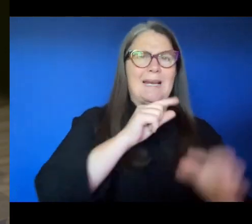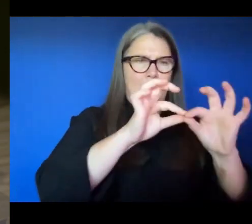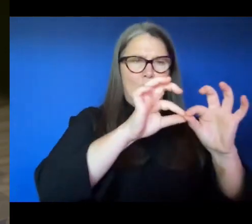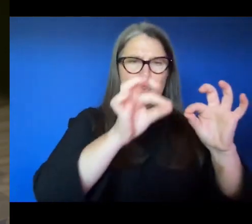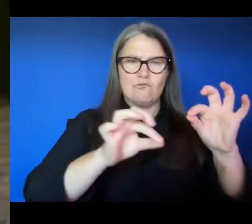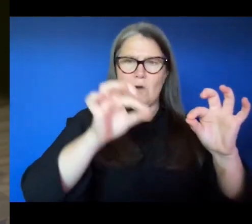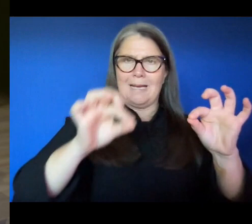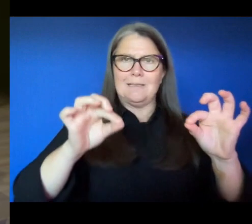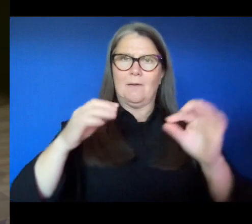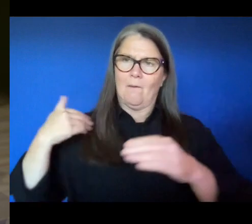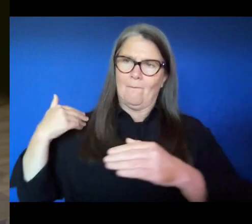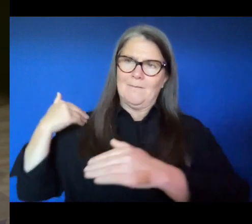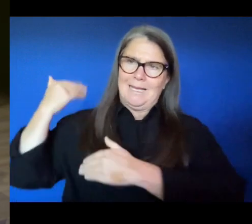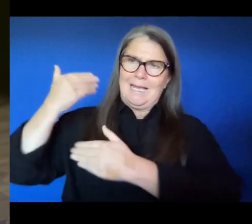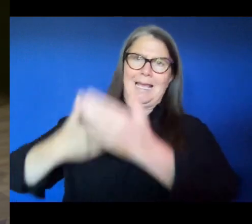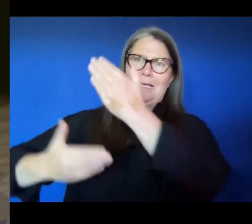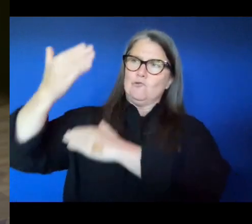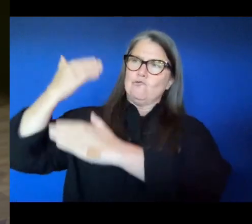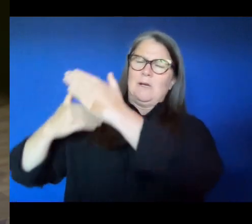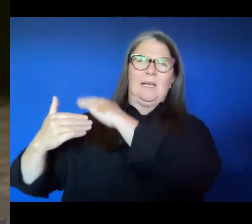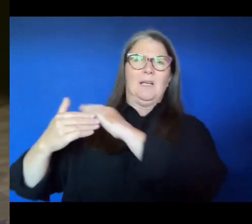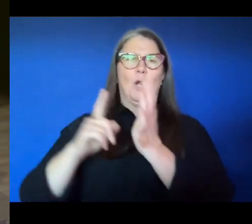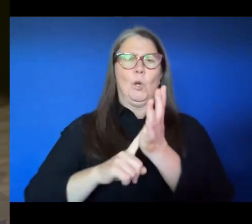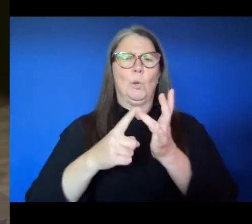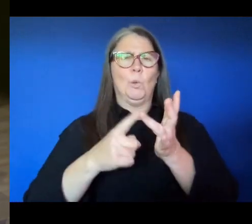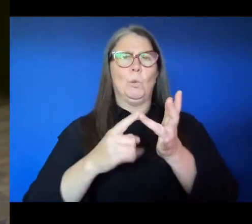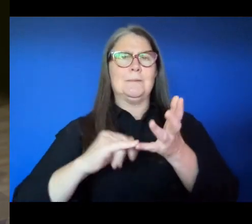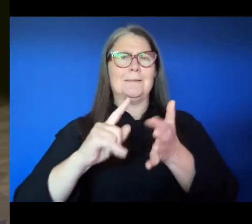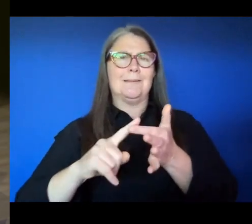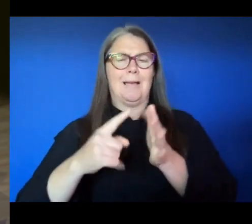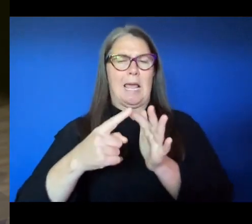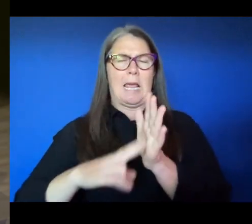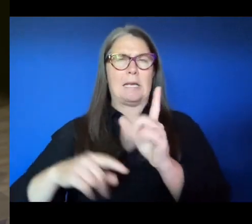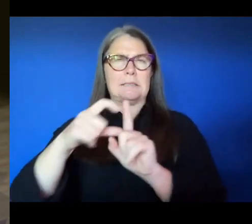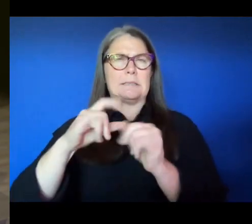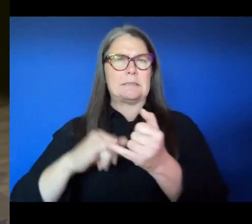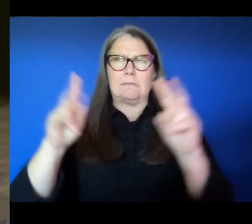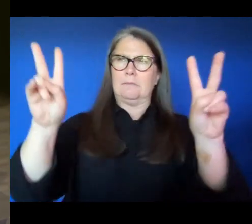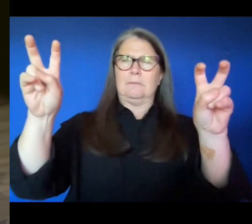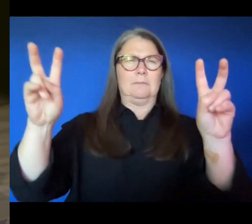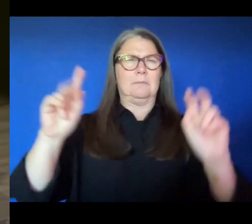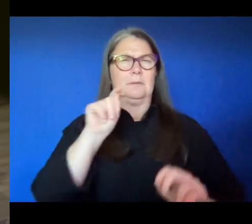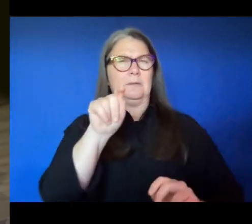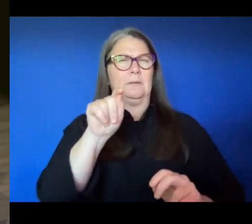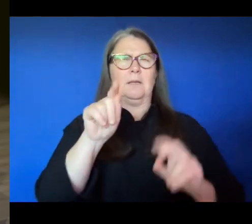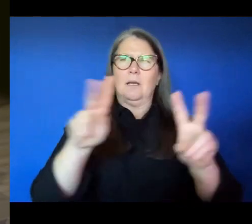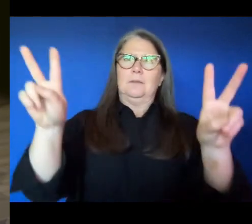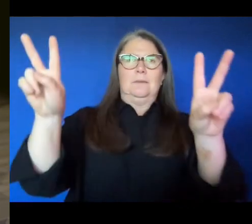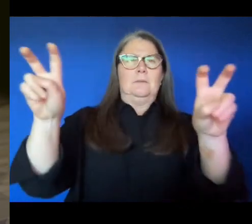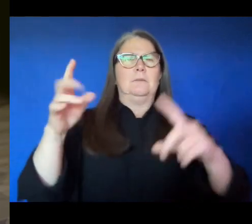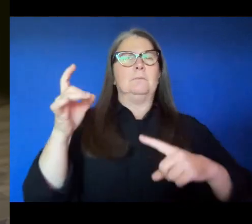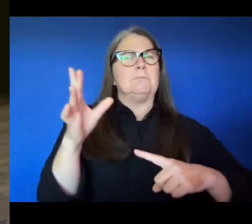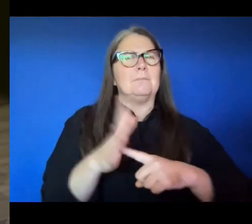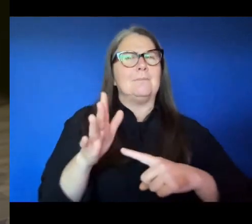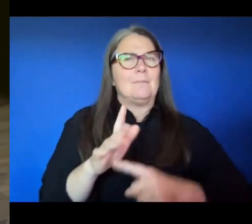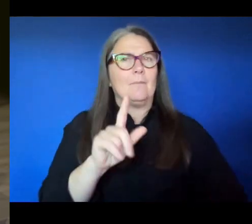Loose Ends. Could you speak to the significance of that title and kind of its manifold meanings? And Judy, perhaps you